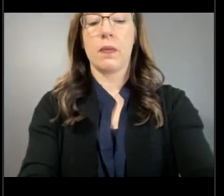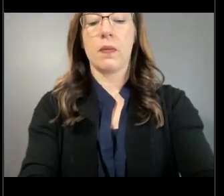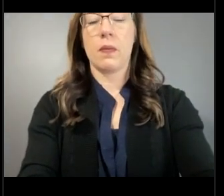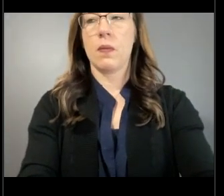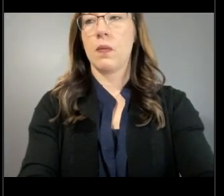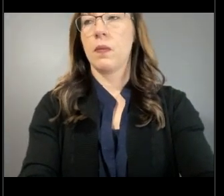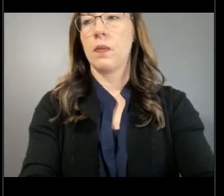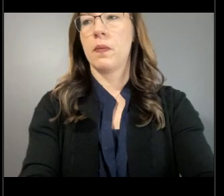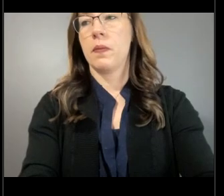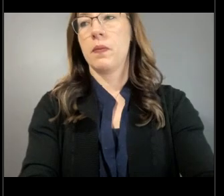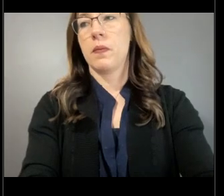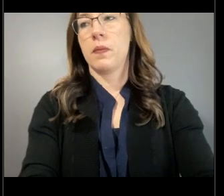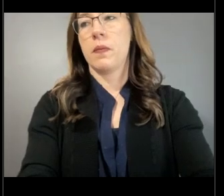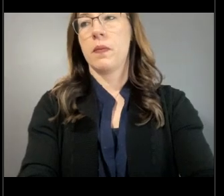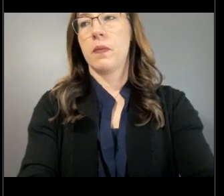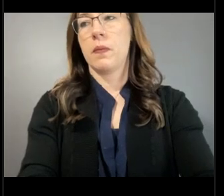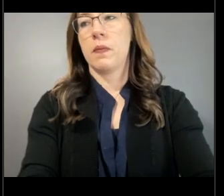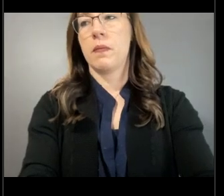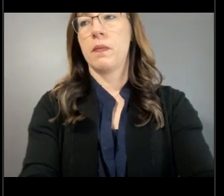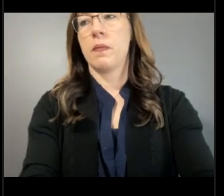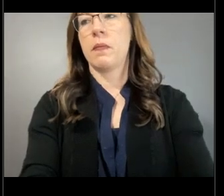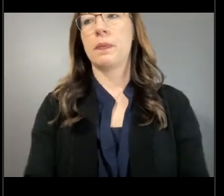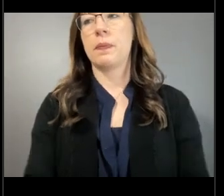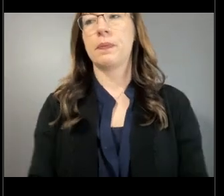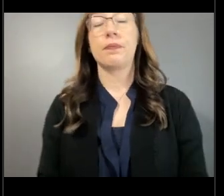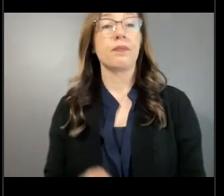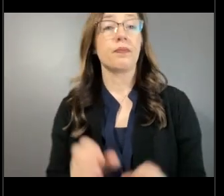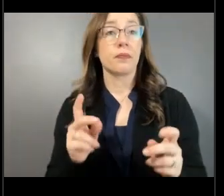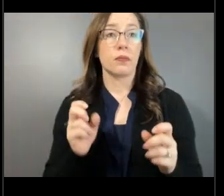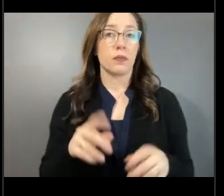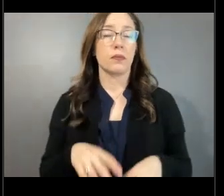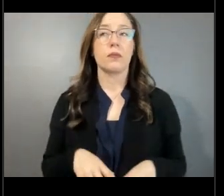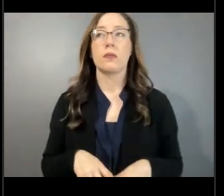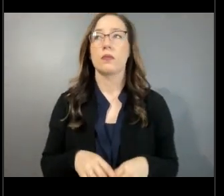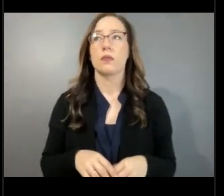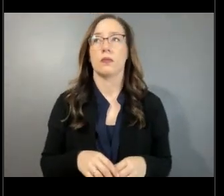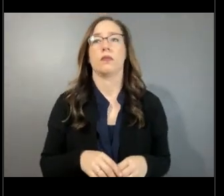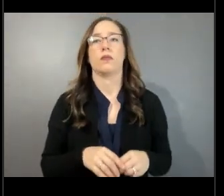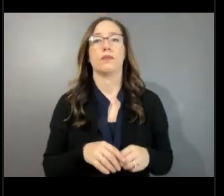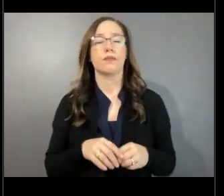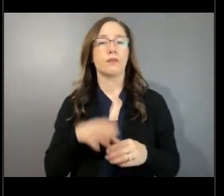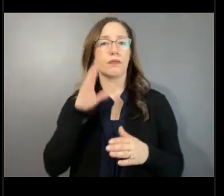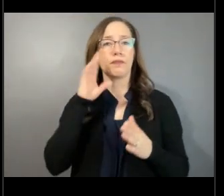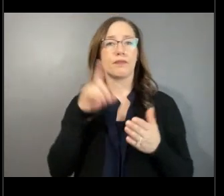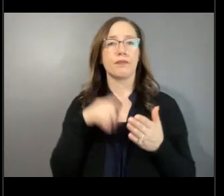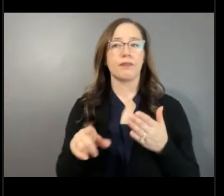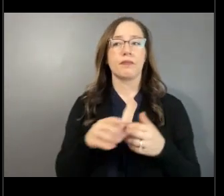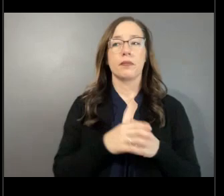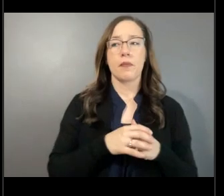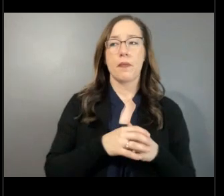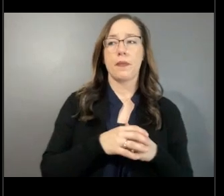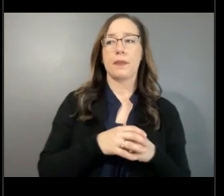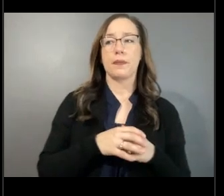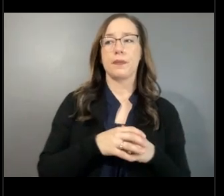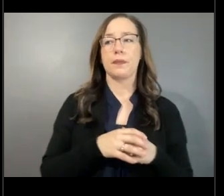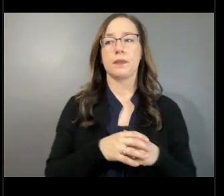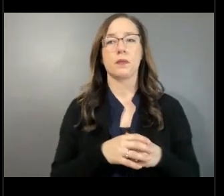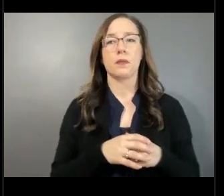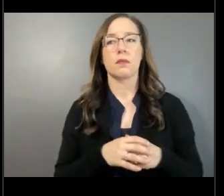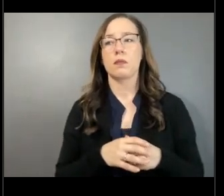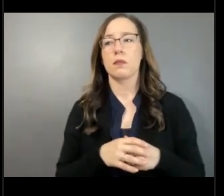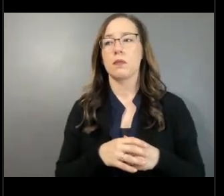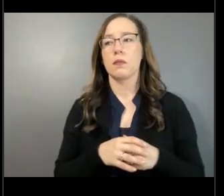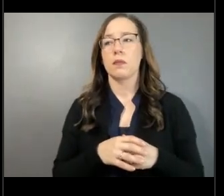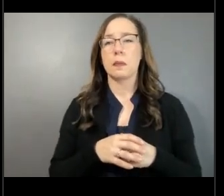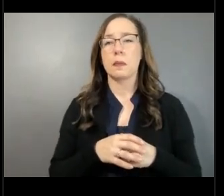Thank you, Crystal. So we'll go ahead and go through our knowledge checks, starting with our first one. In